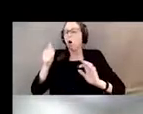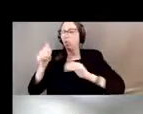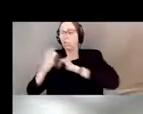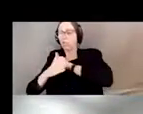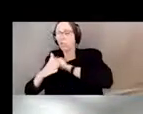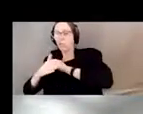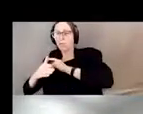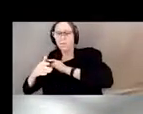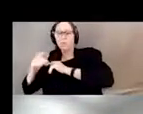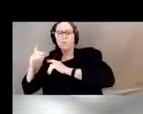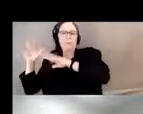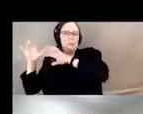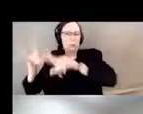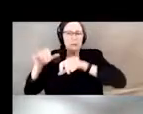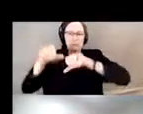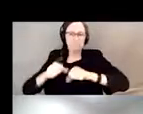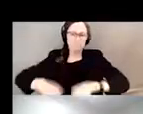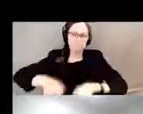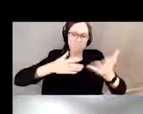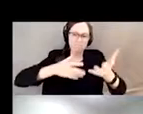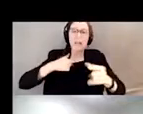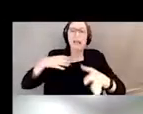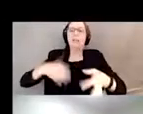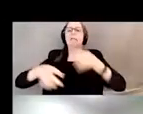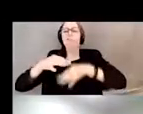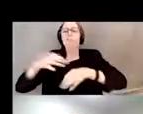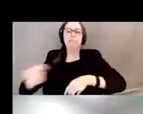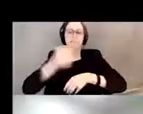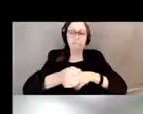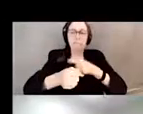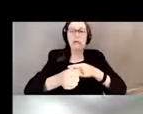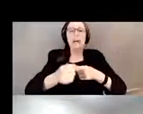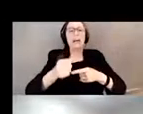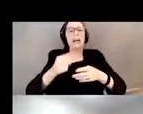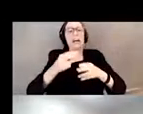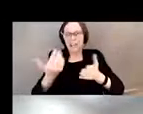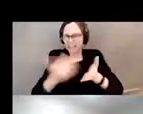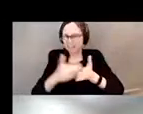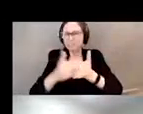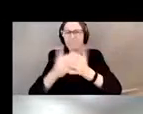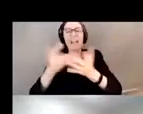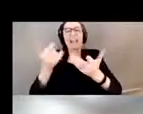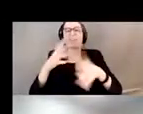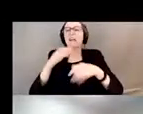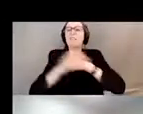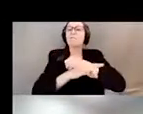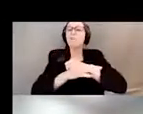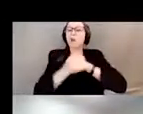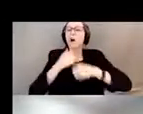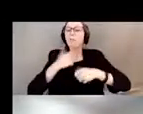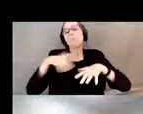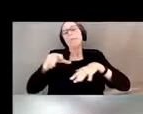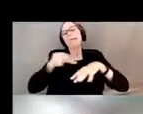Afghan government, they put their proxy in, and then after a while, the foreign army leaves, and they expect the